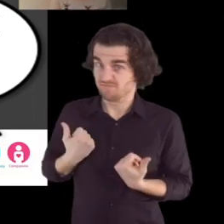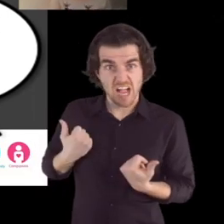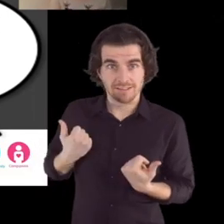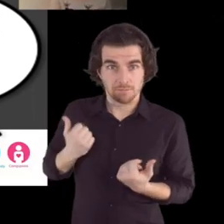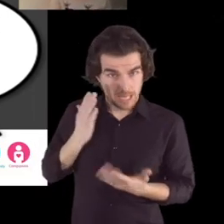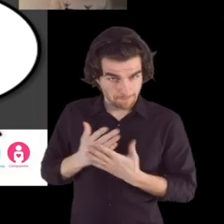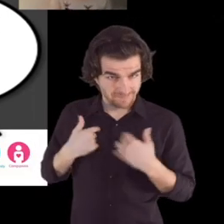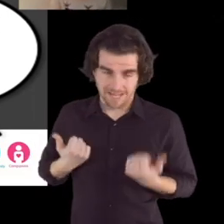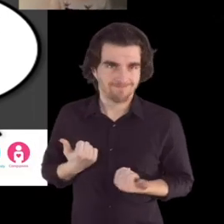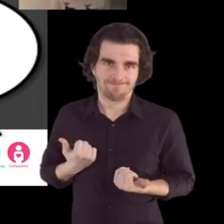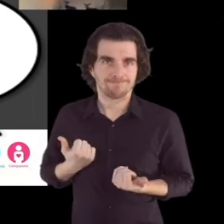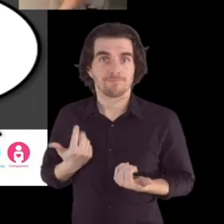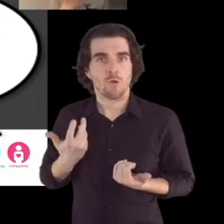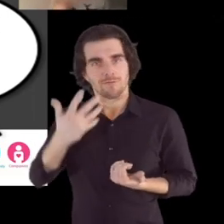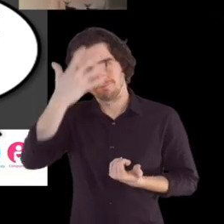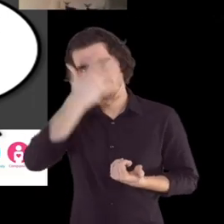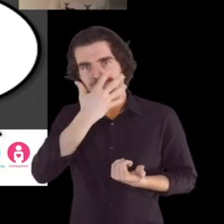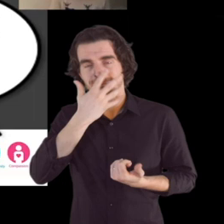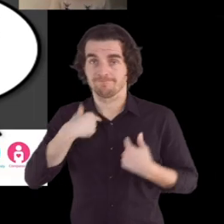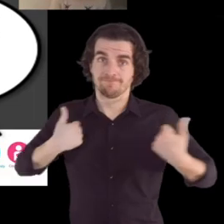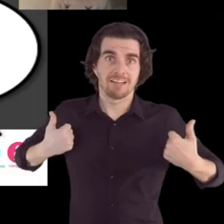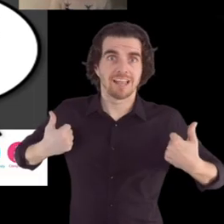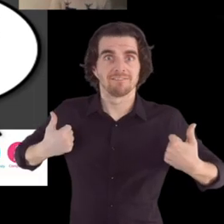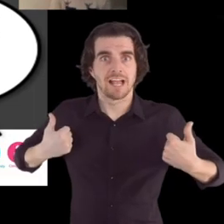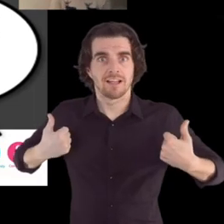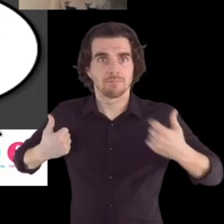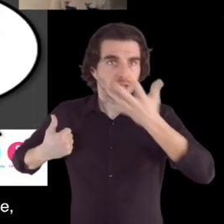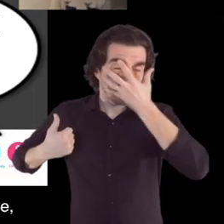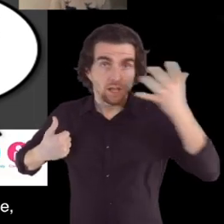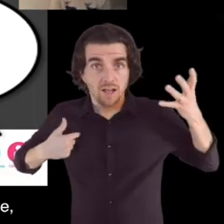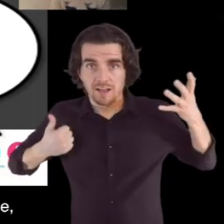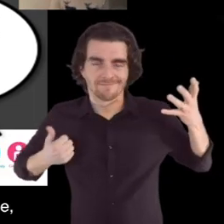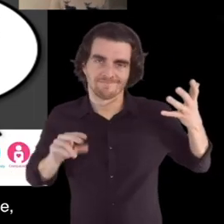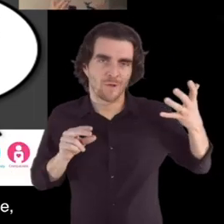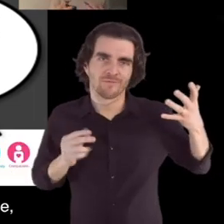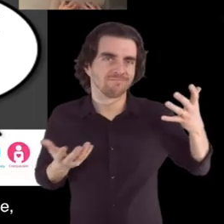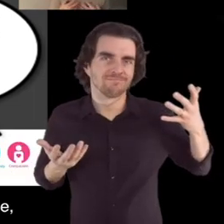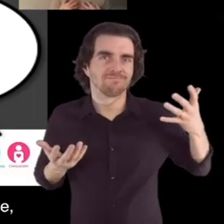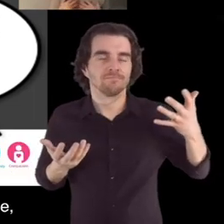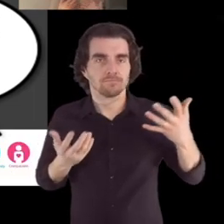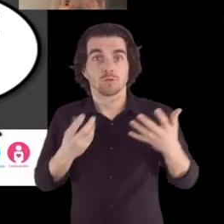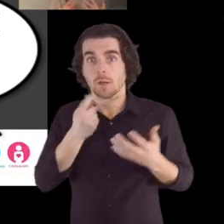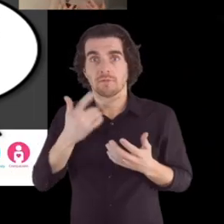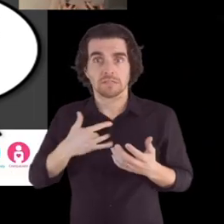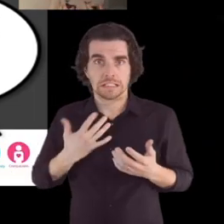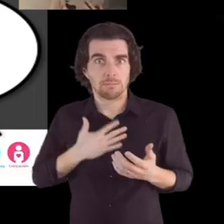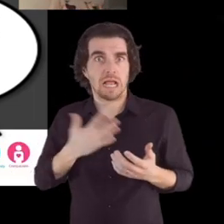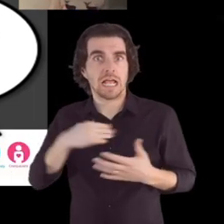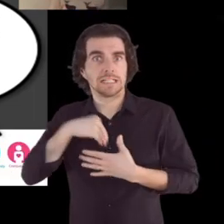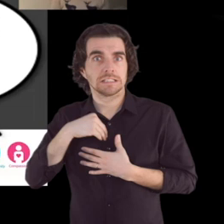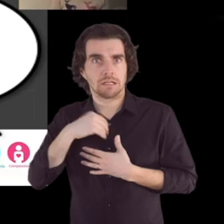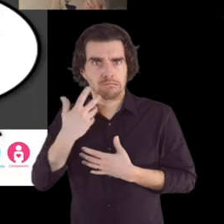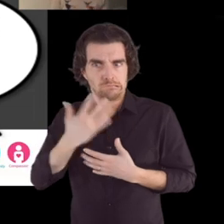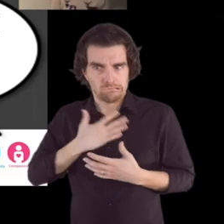even when I'm not. So that's, you know, putting on a mask, putting on a front. Some people were very tuned into the feelings of panic in their body,